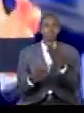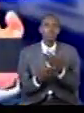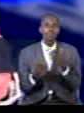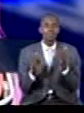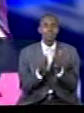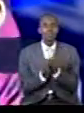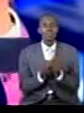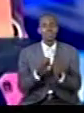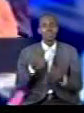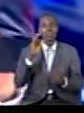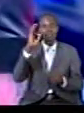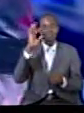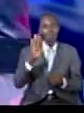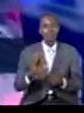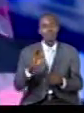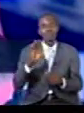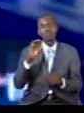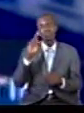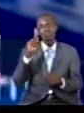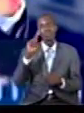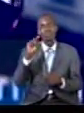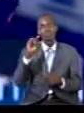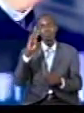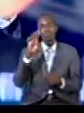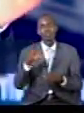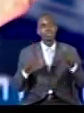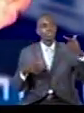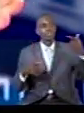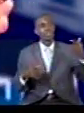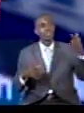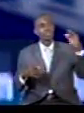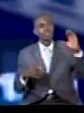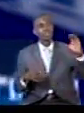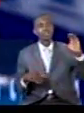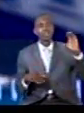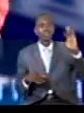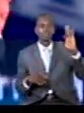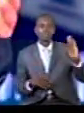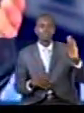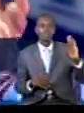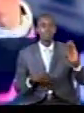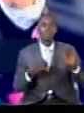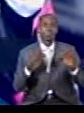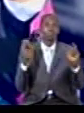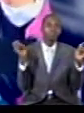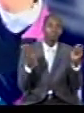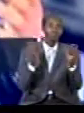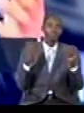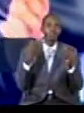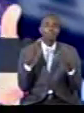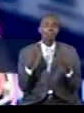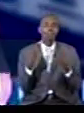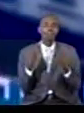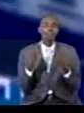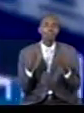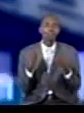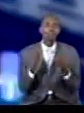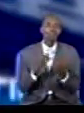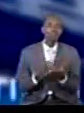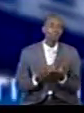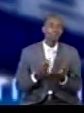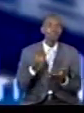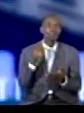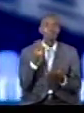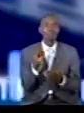W.F. Kumi, the GCK. It's been a year of goodness. It's been a year of greatness, actually. A year of the glory of God, as